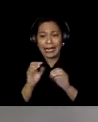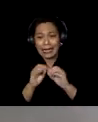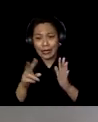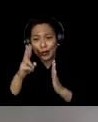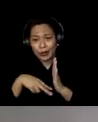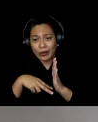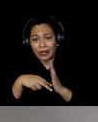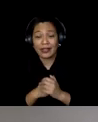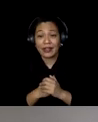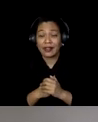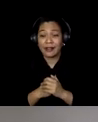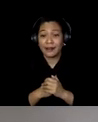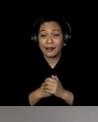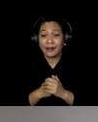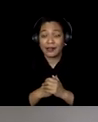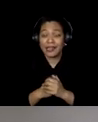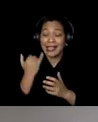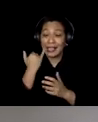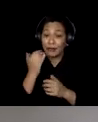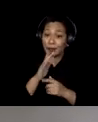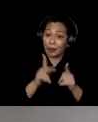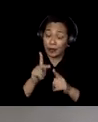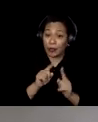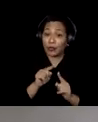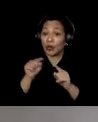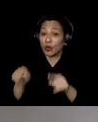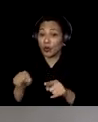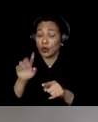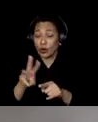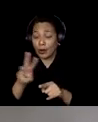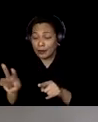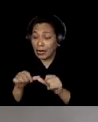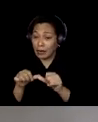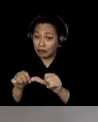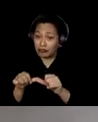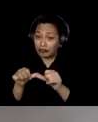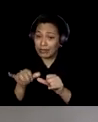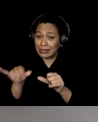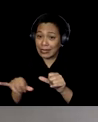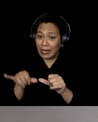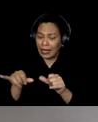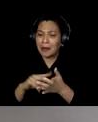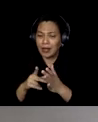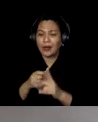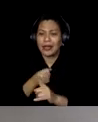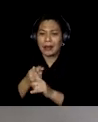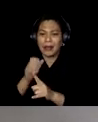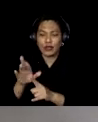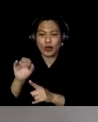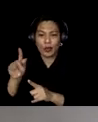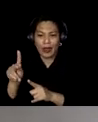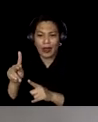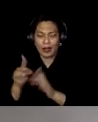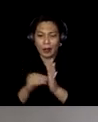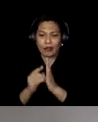is because the longer that people stay on your pages, the better your search engine rankings will be. Which makes